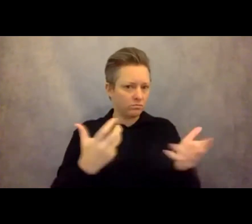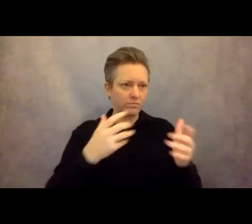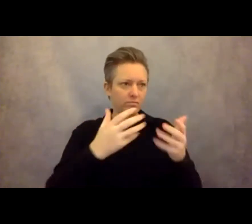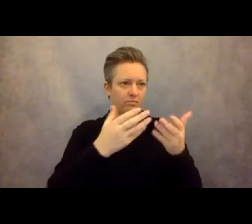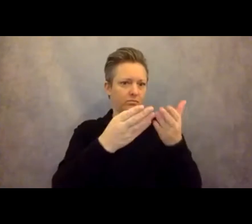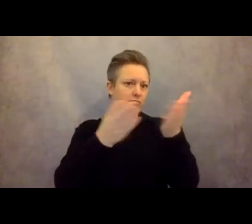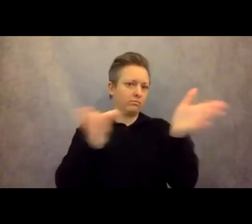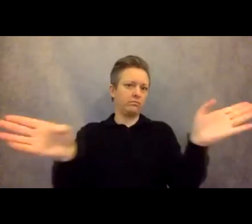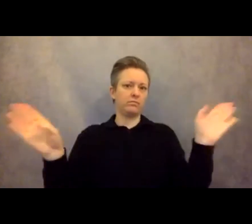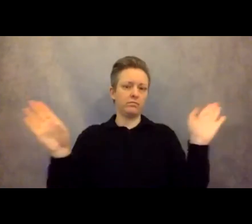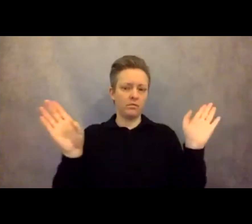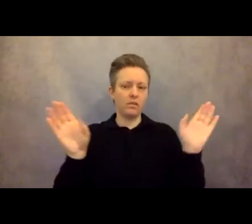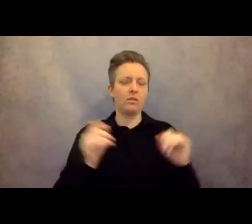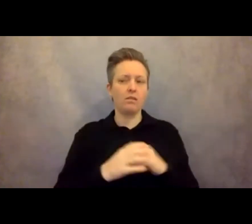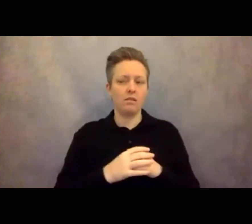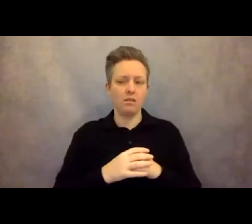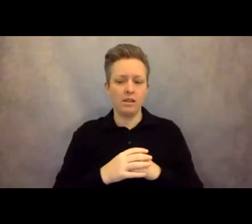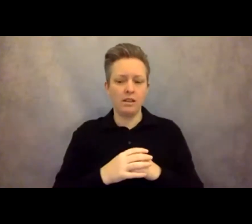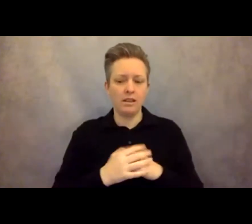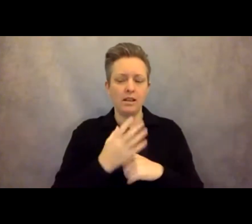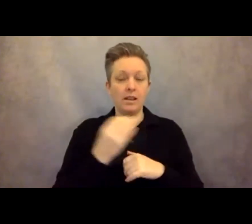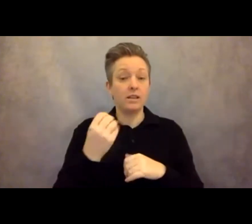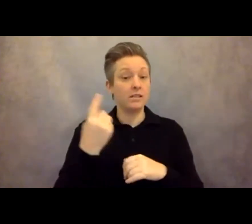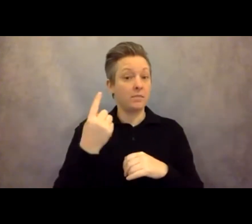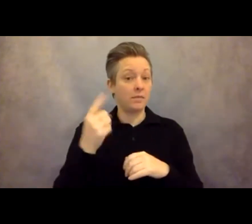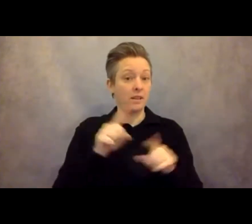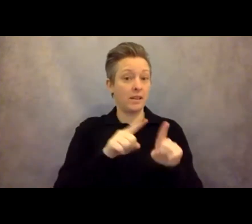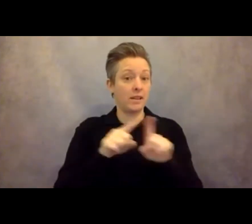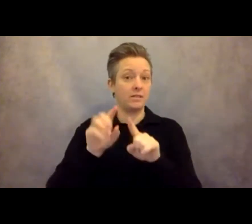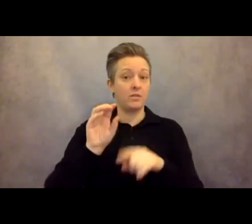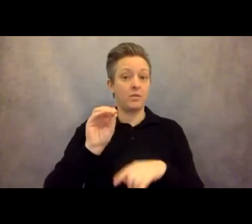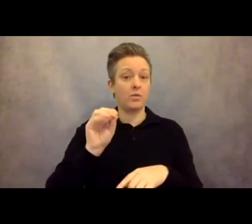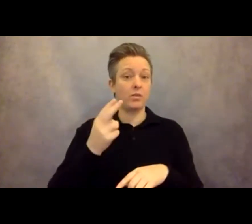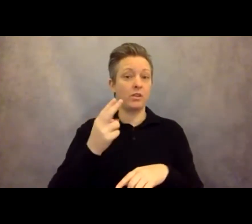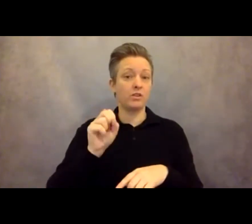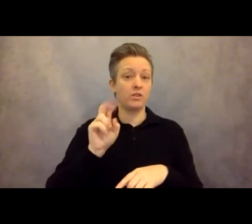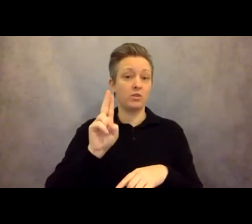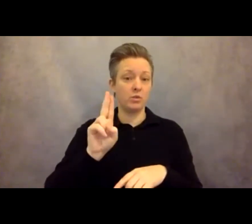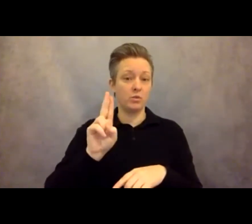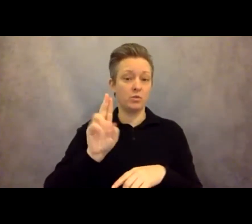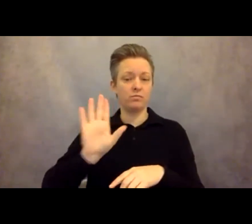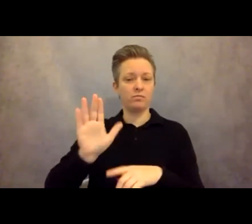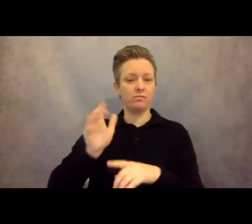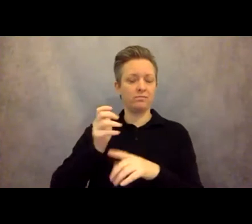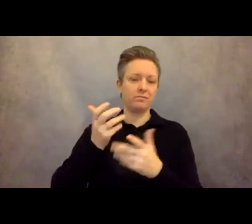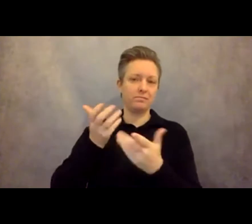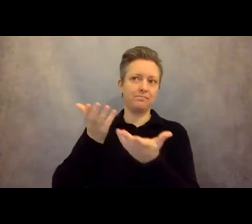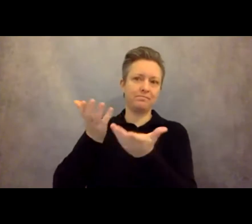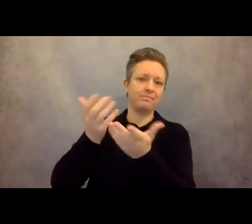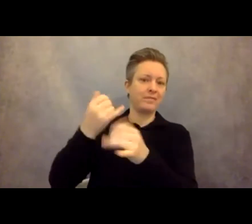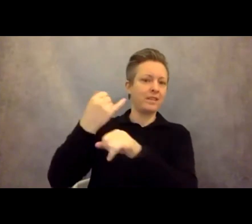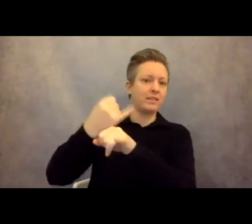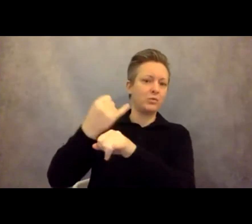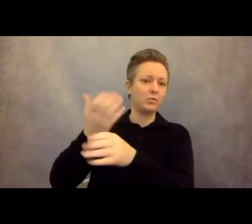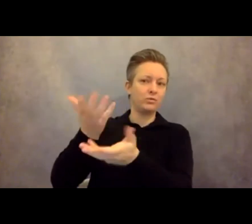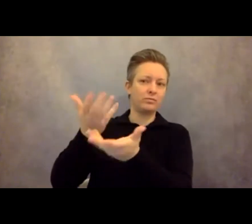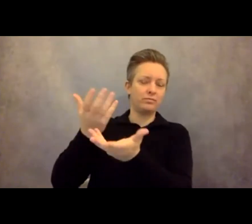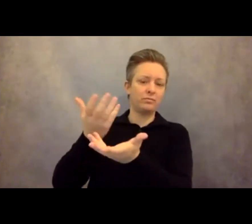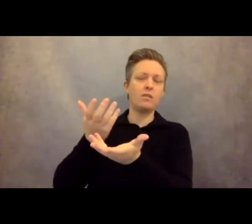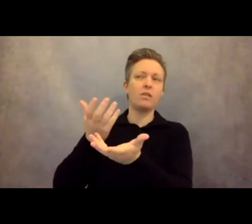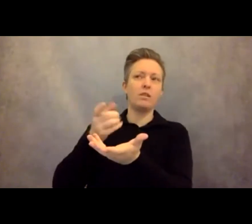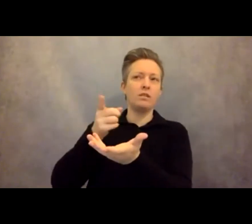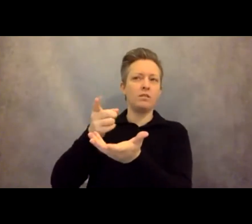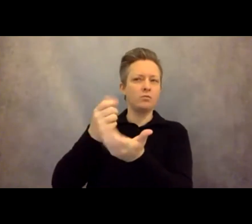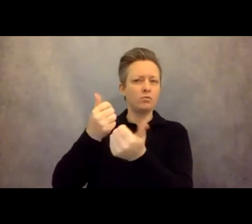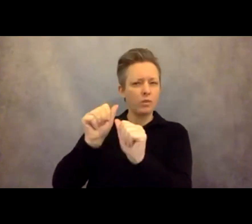an institution, OHSU is kind of, and our leadership is kind of discussing in terms of